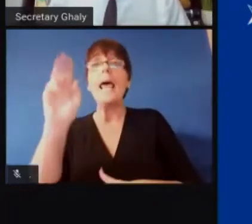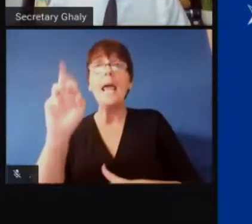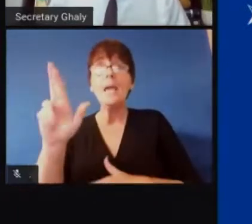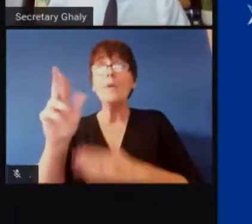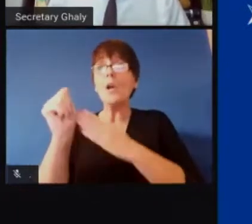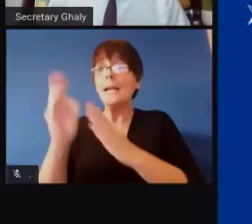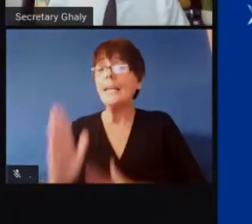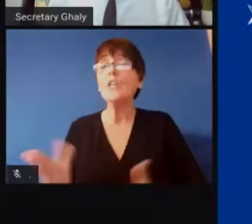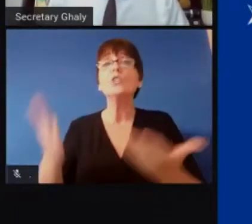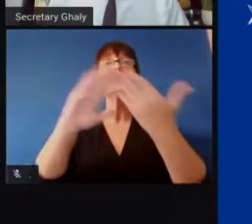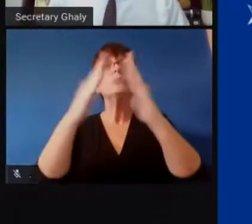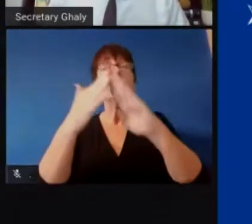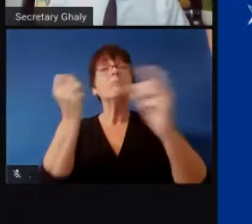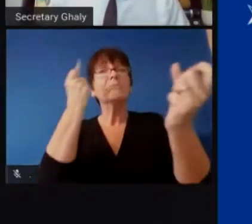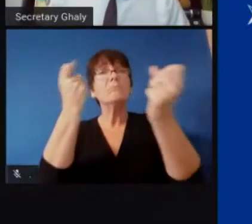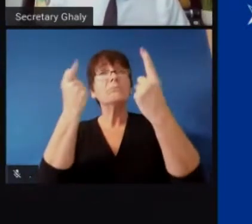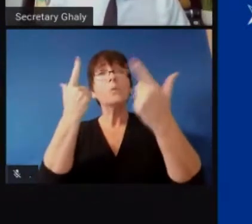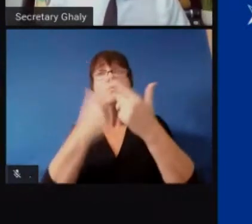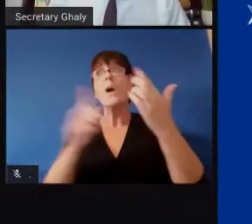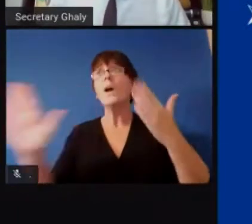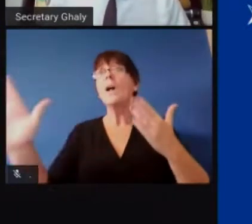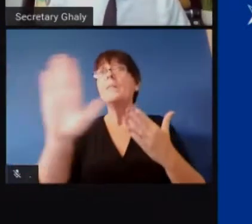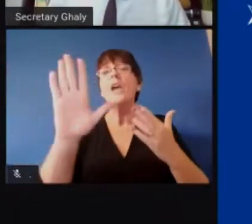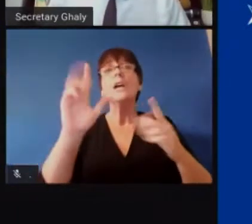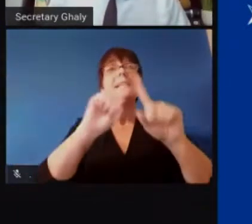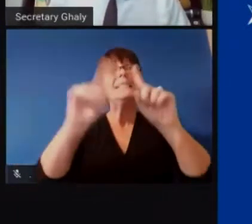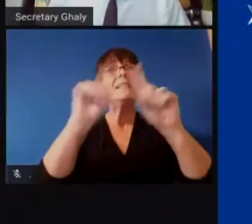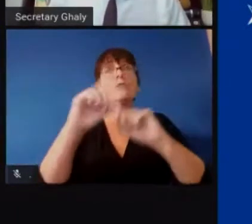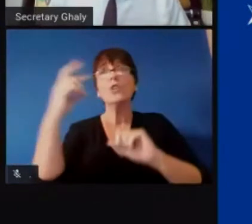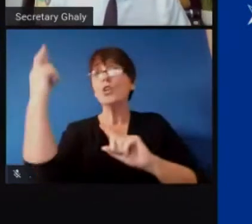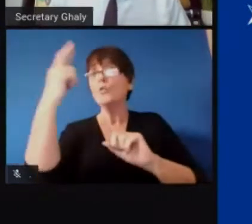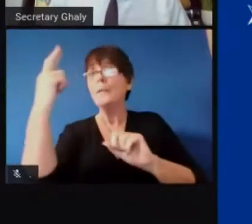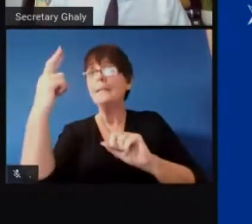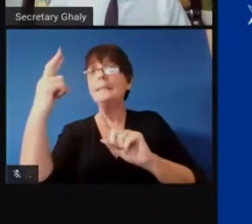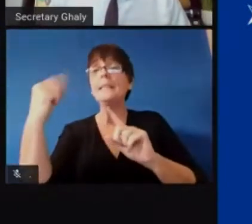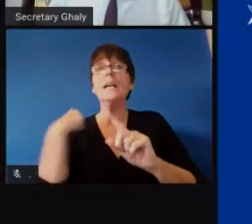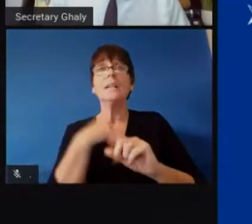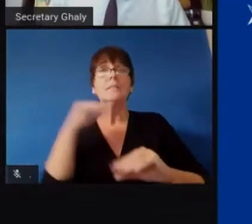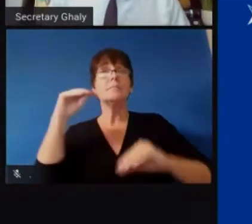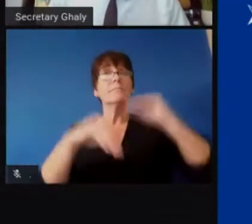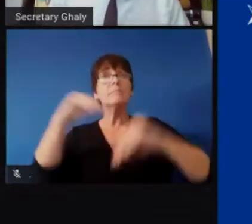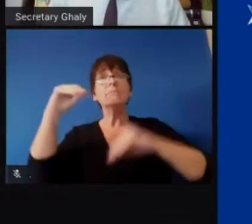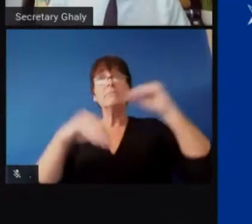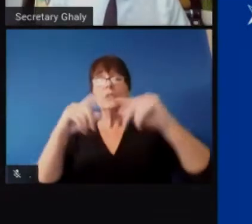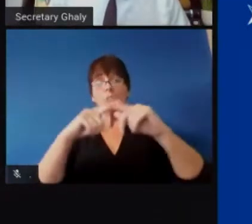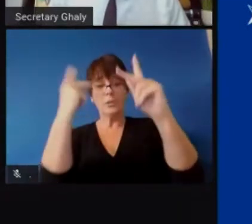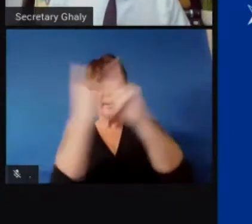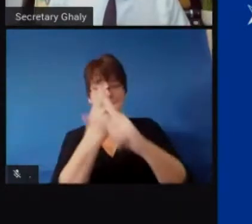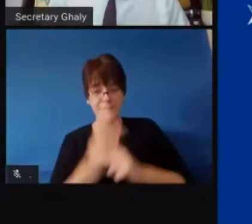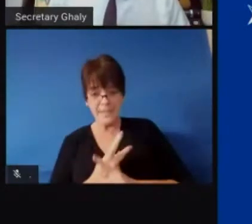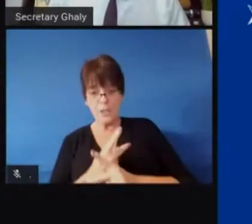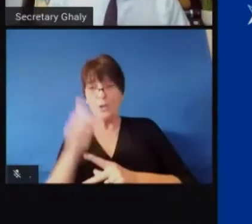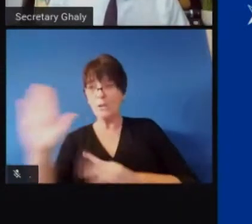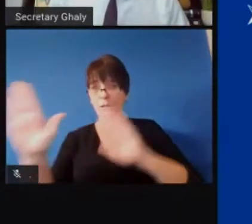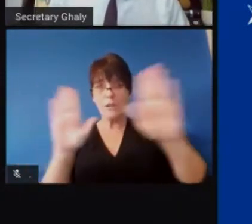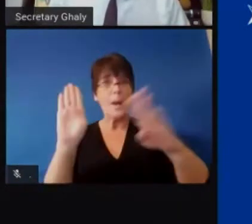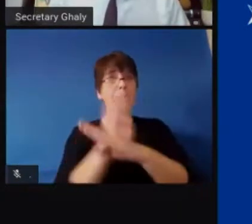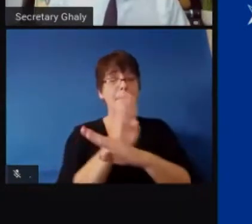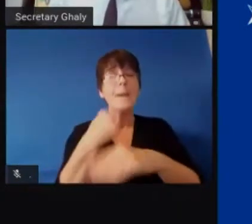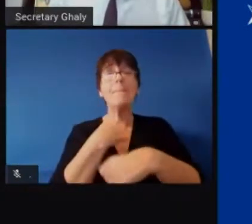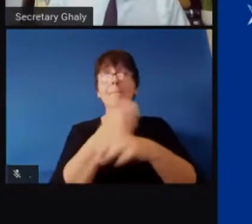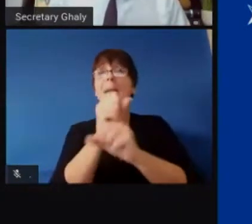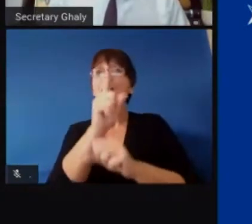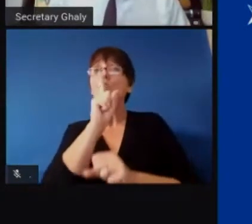communities, understanding what the different factors are that go into these and very important businesses so that we can assure that